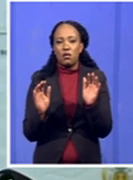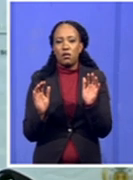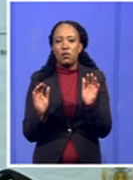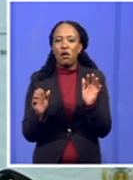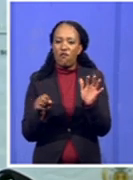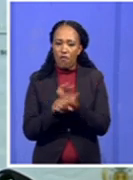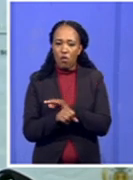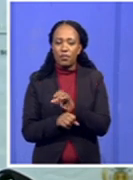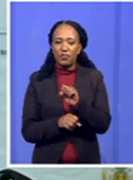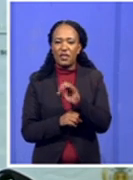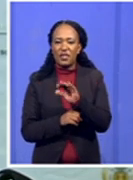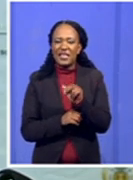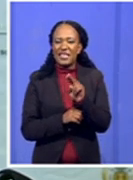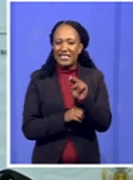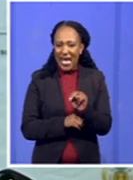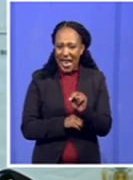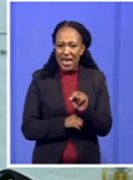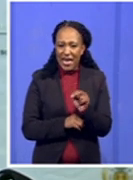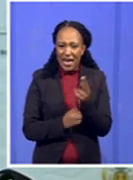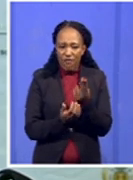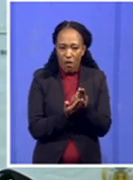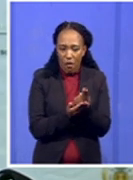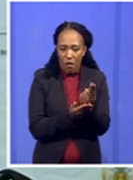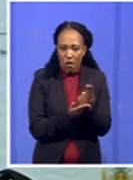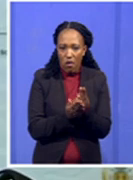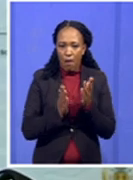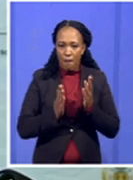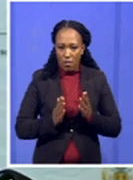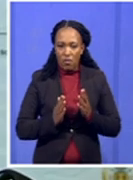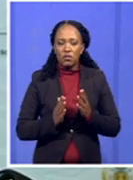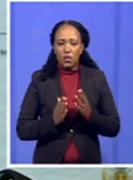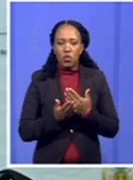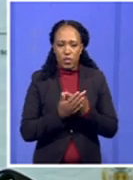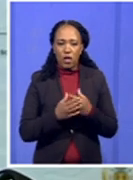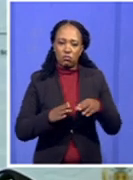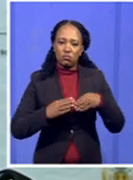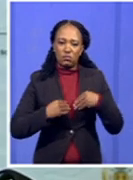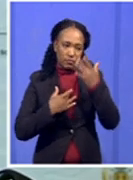the scan will be fully functional. Then they will be able to take trauma patients.